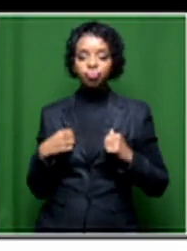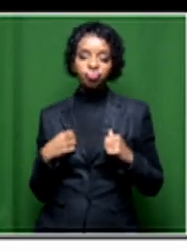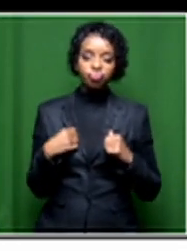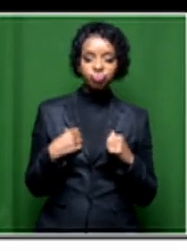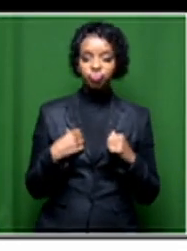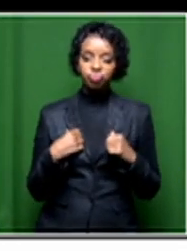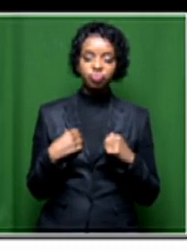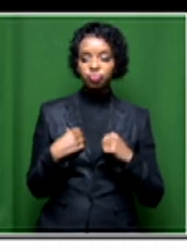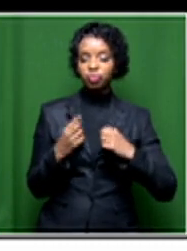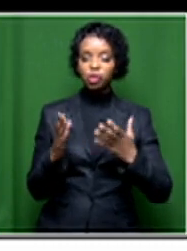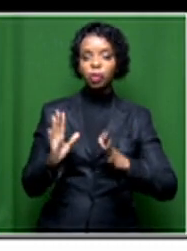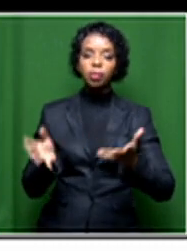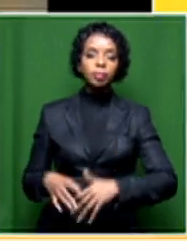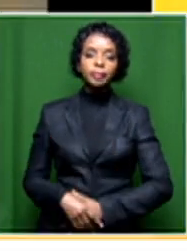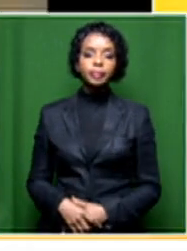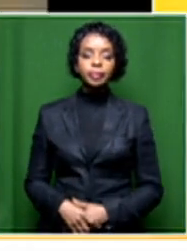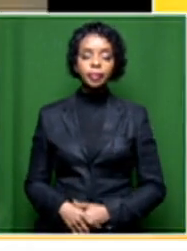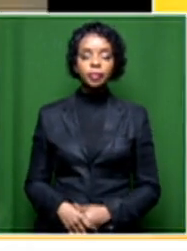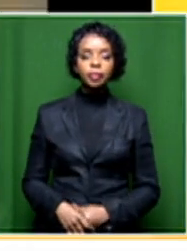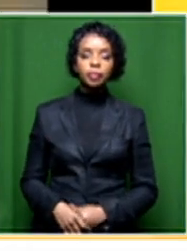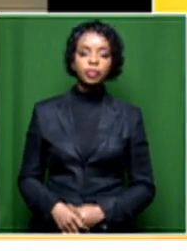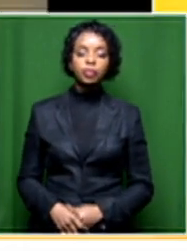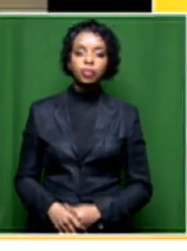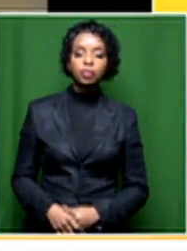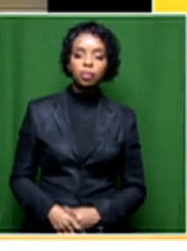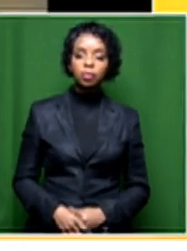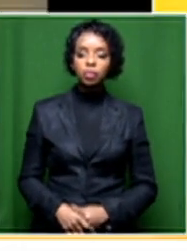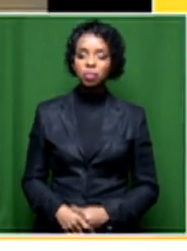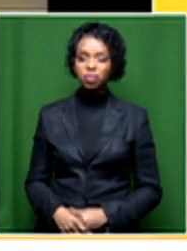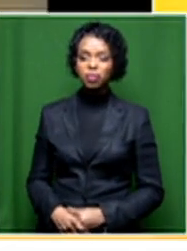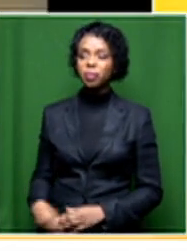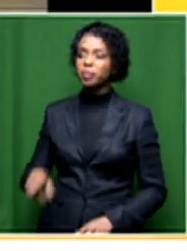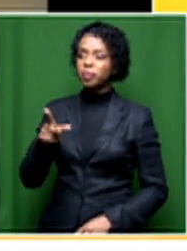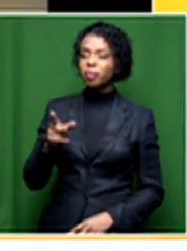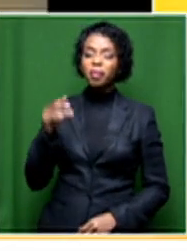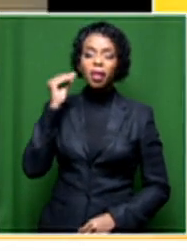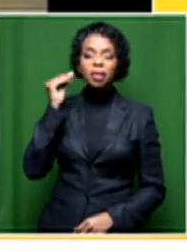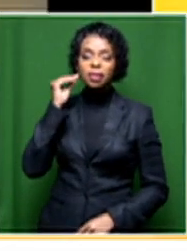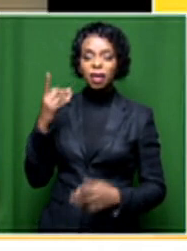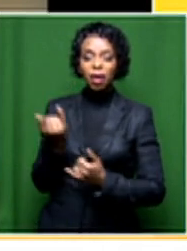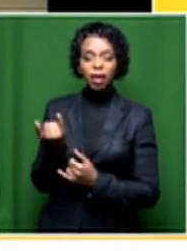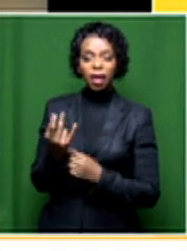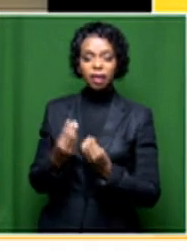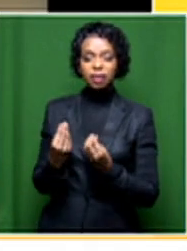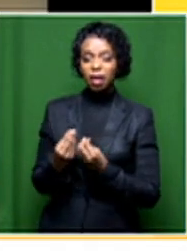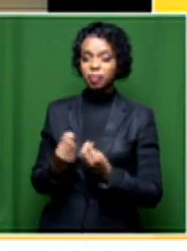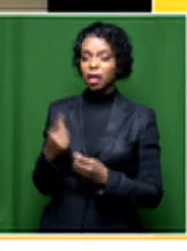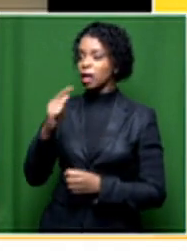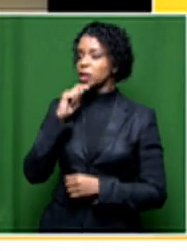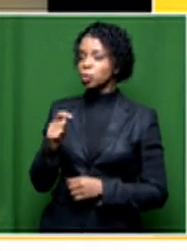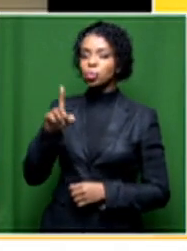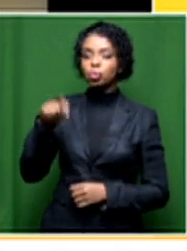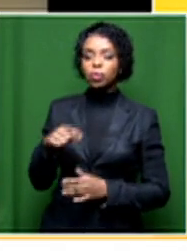shelter bag. And it sounds, like something that has been long overdue, and it's great that